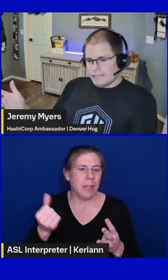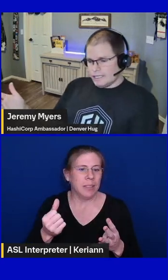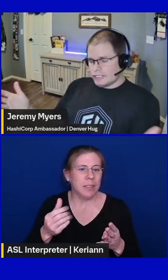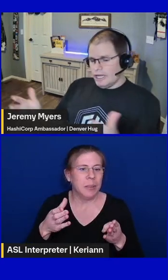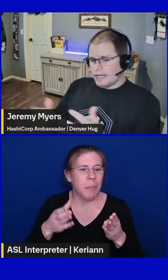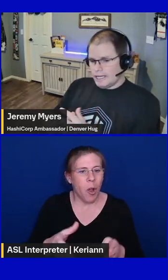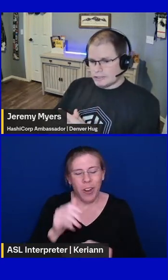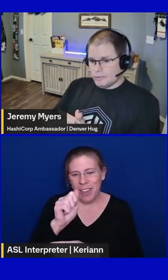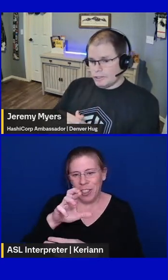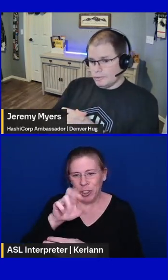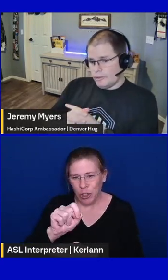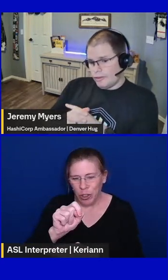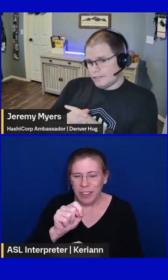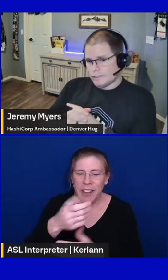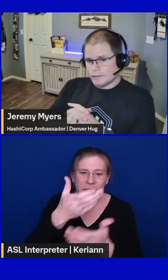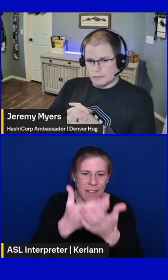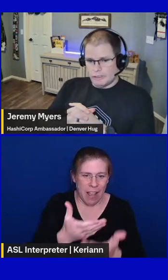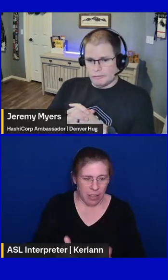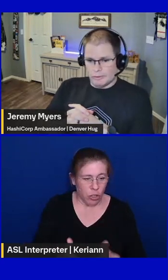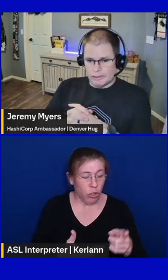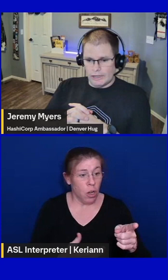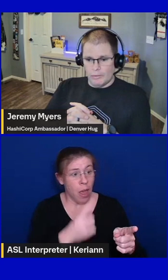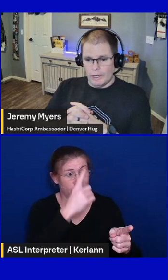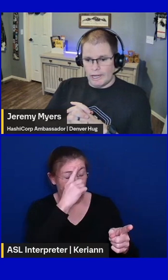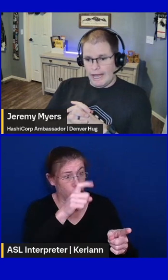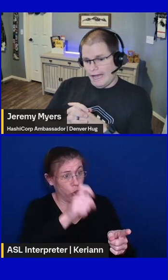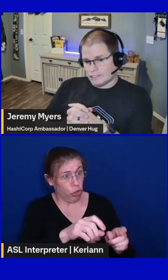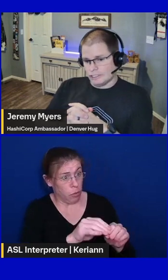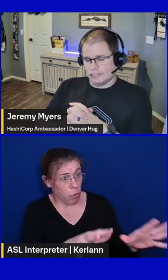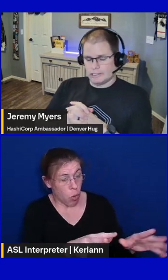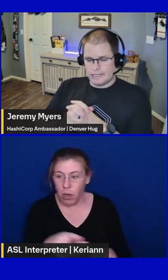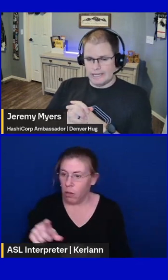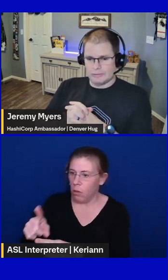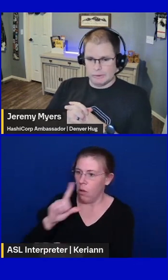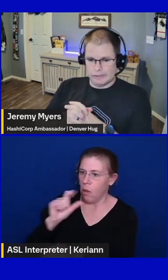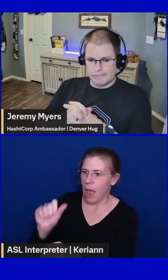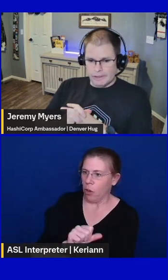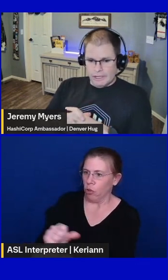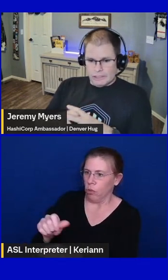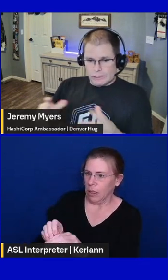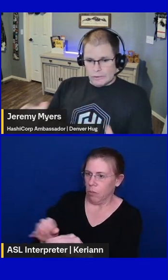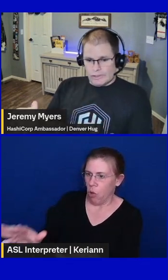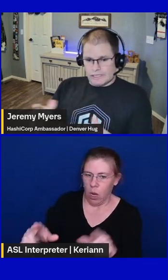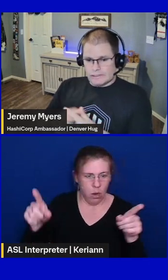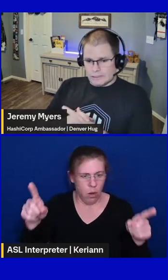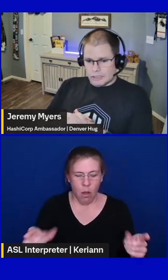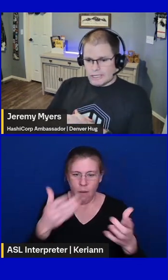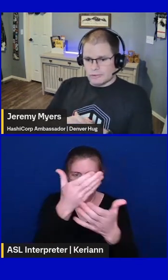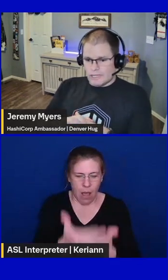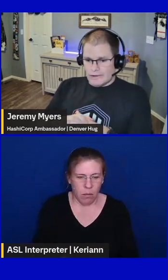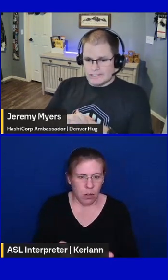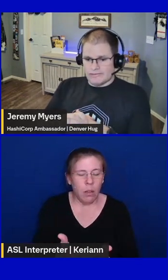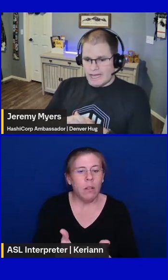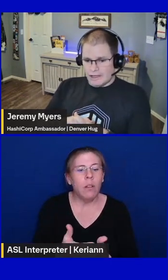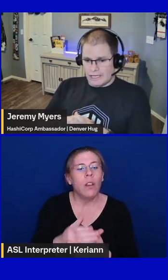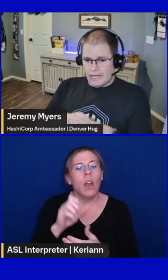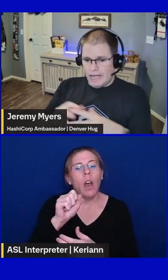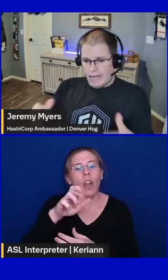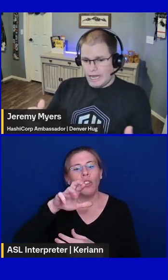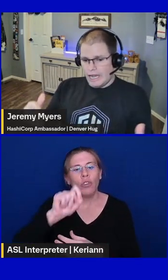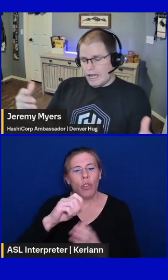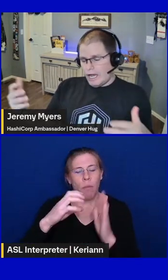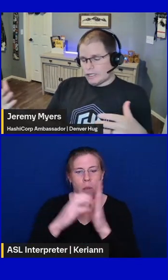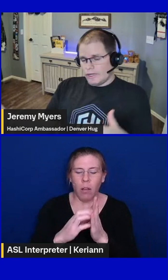do validation against what you think should be deployed and what actually got deployed. So these assert blocks will allow us to